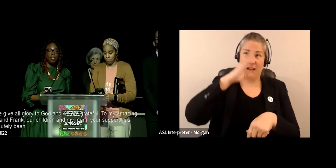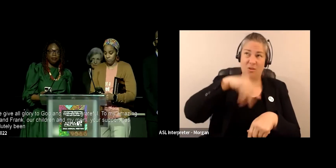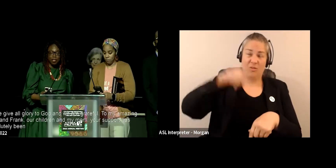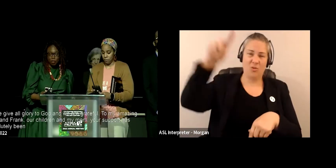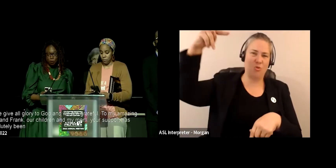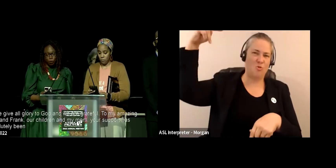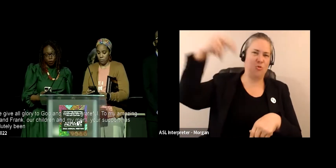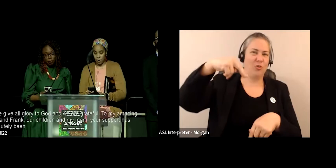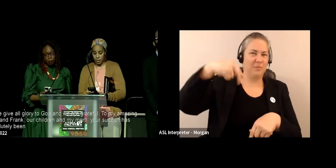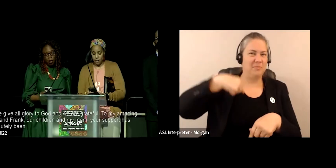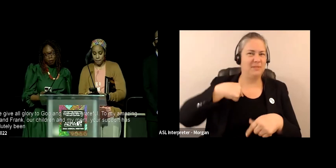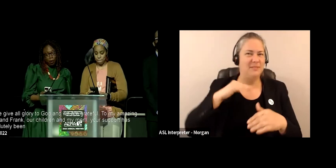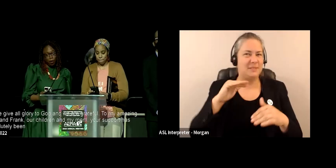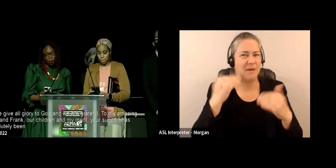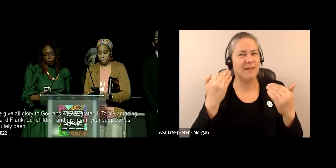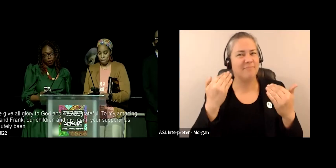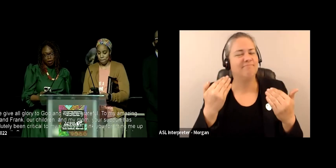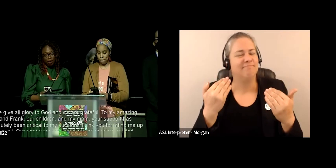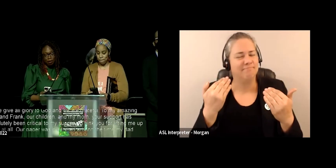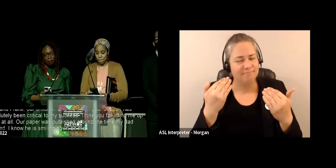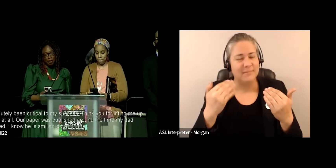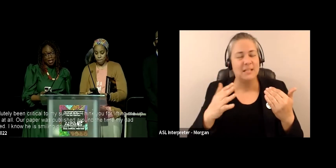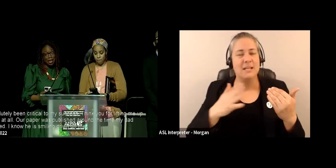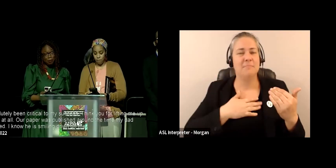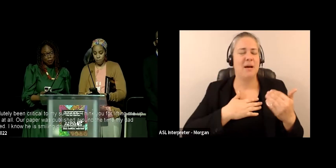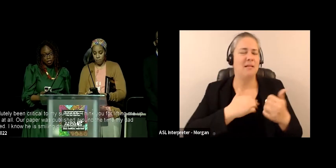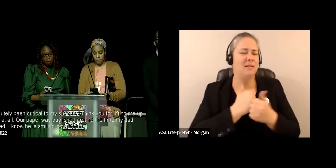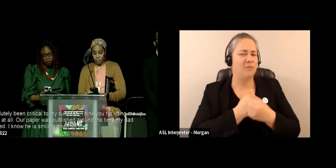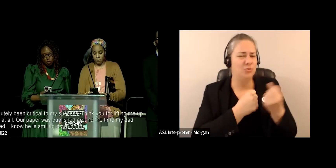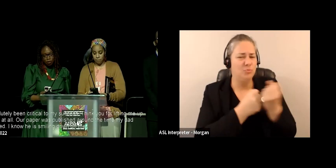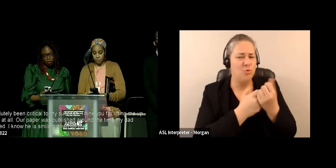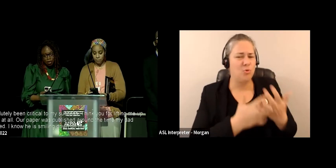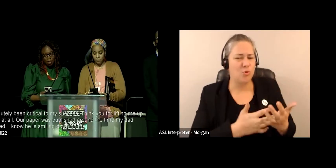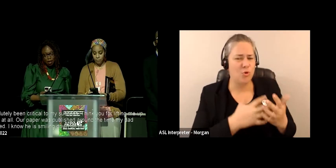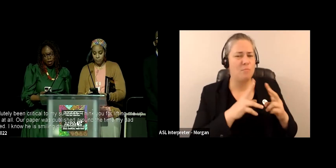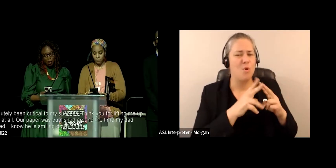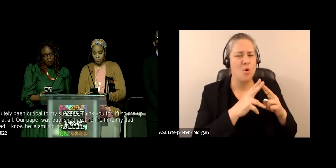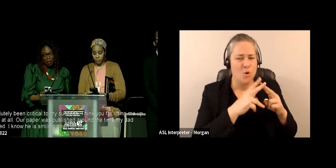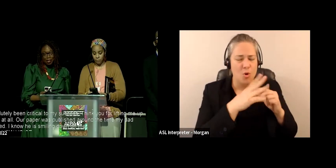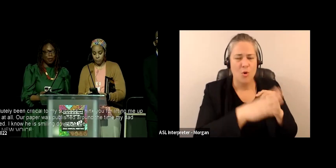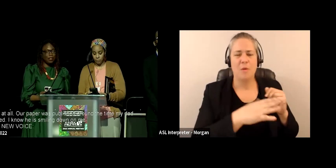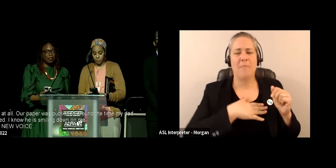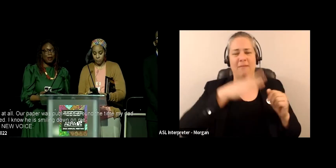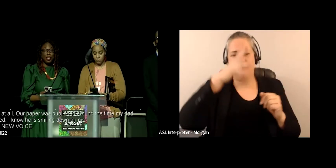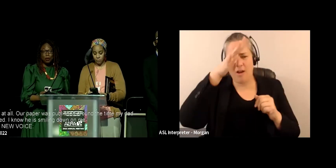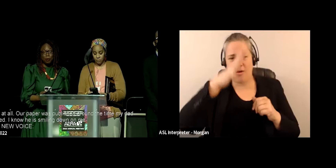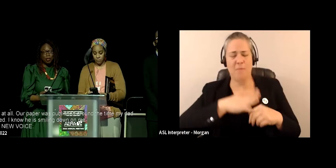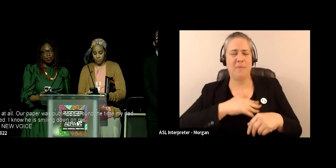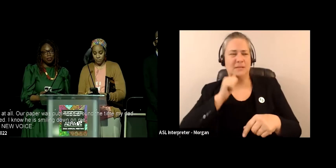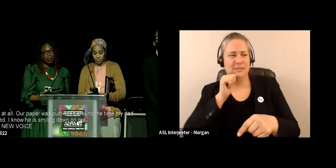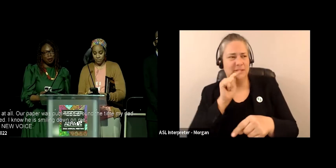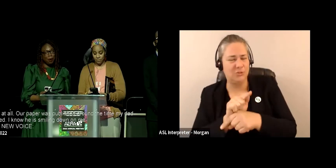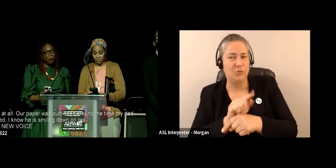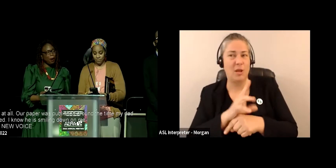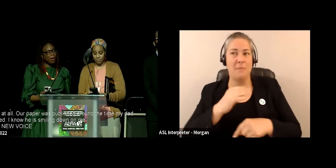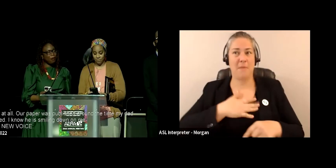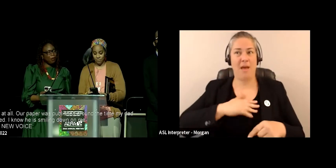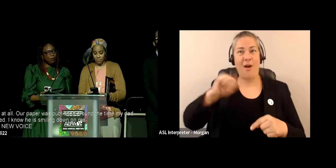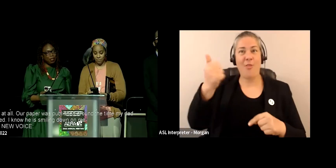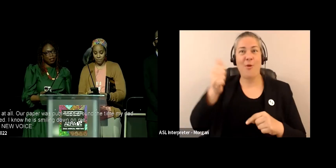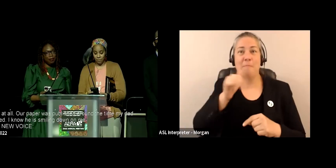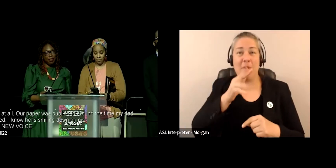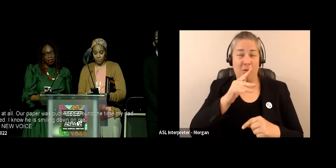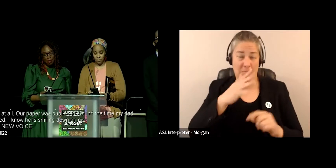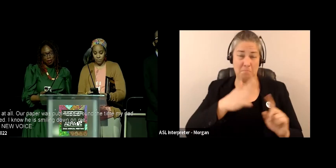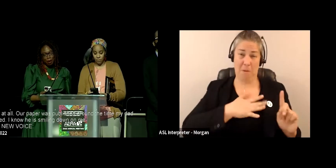And to my loving, supportive partner, Bo Long, my dad, my sisters, as well as my other mothers. My mom died